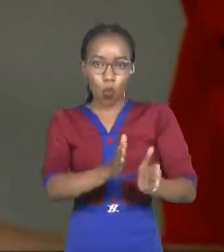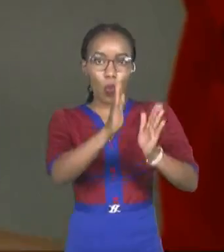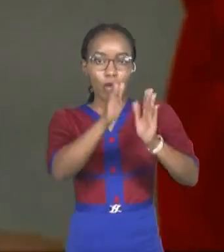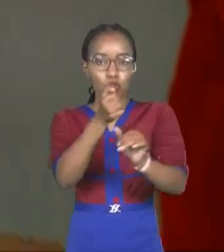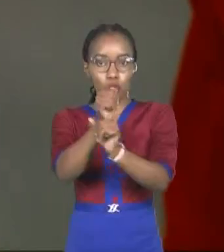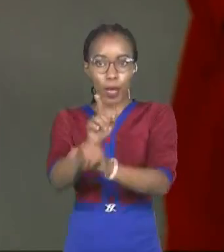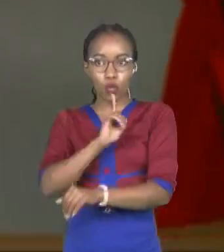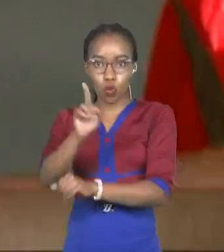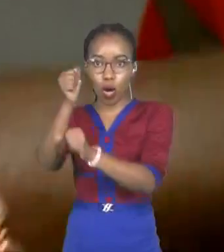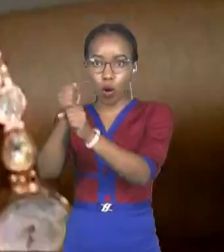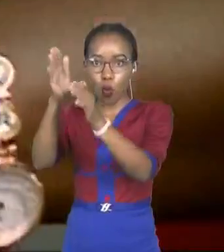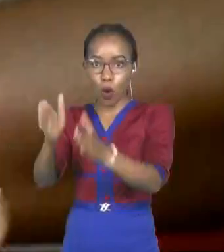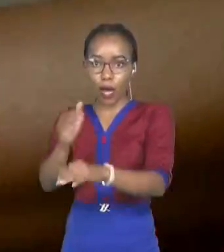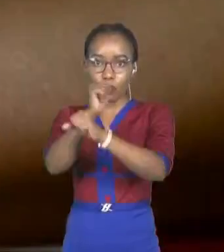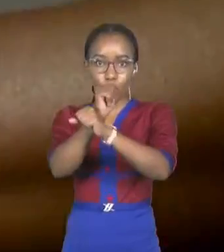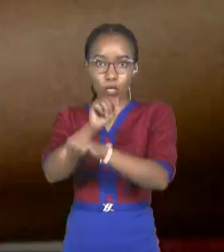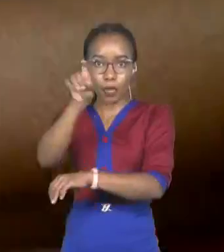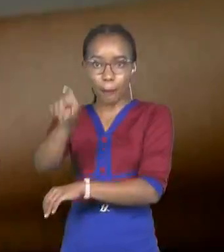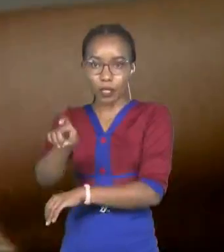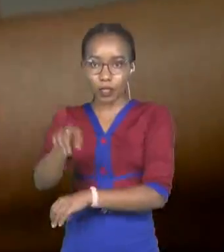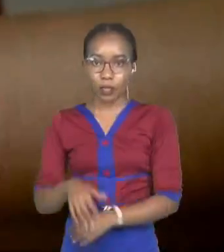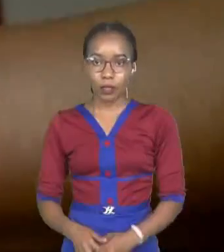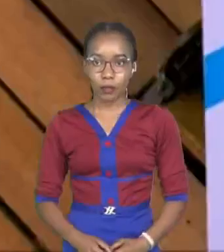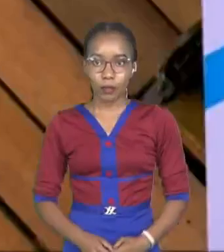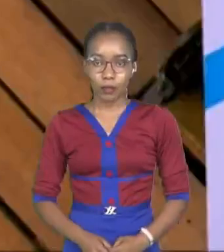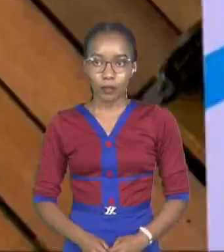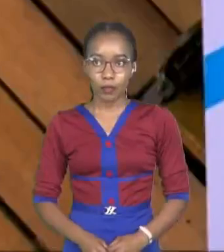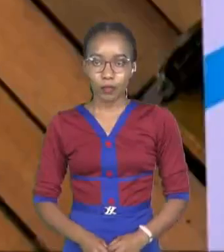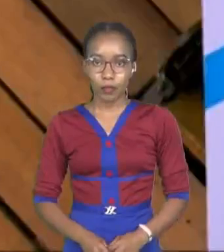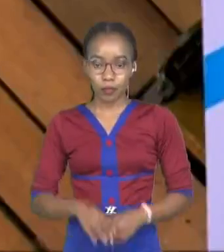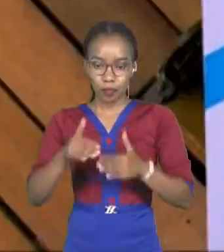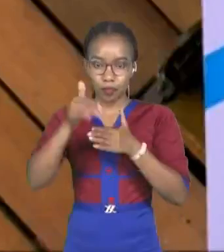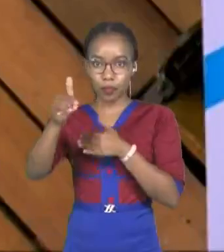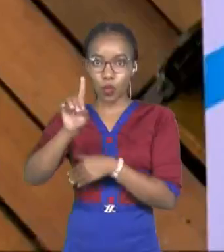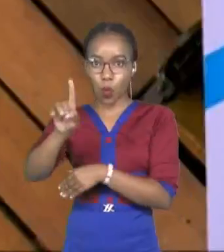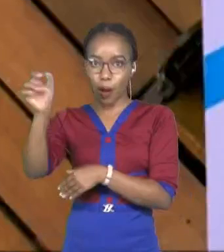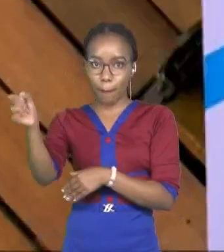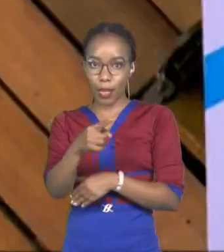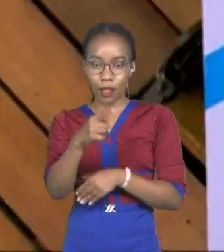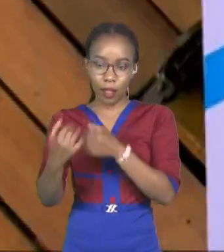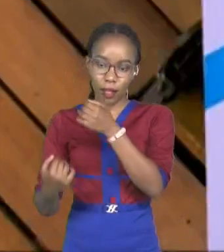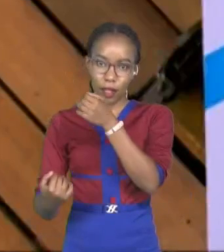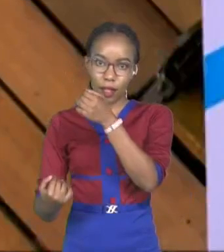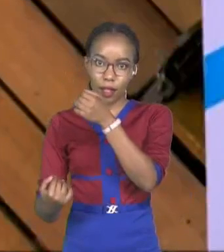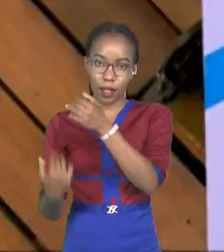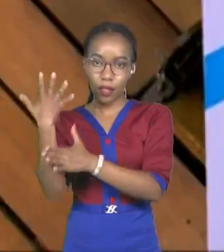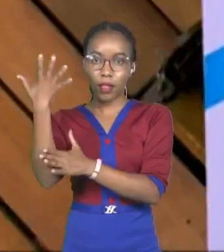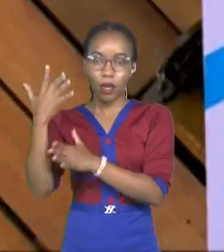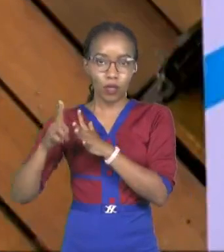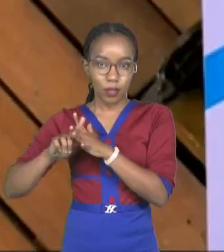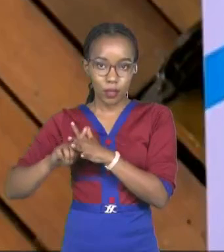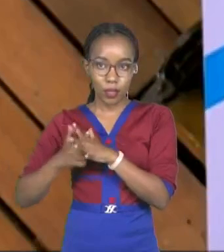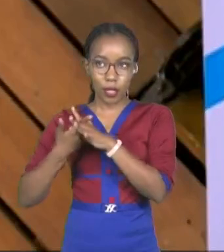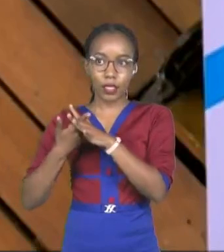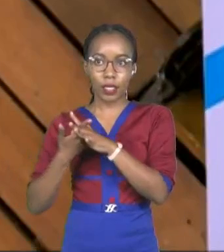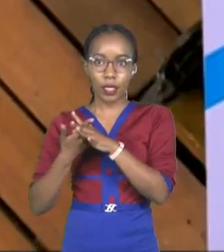will ensure the workers are protected against the deadly virus. In the next 1 month, we will commission